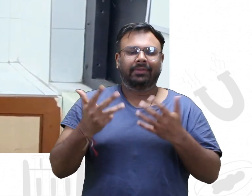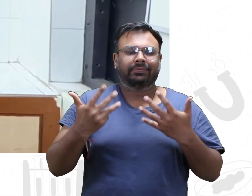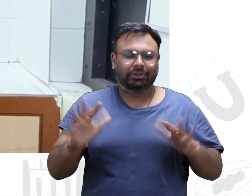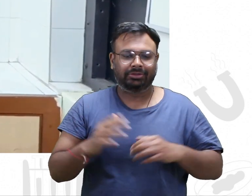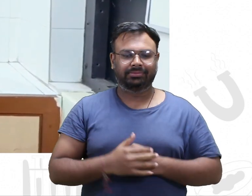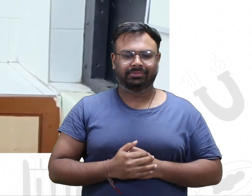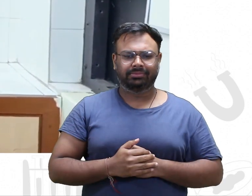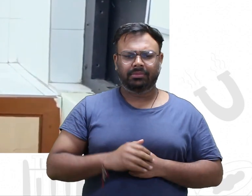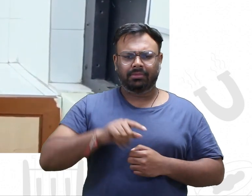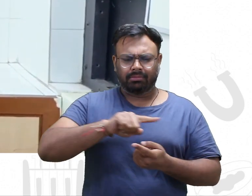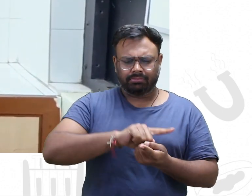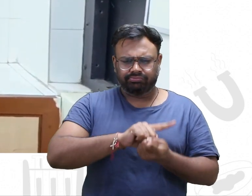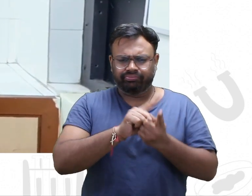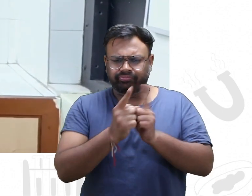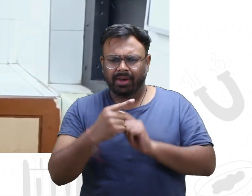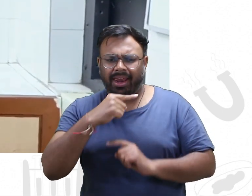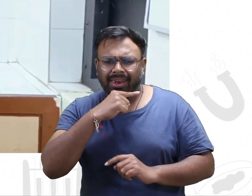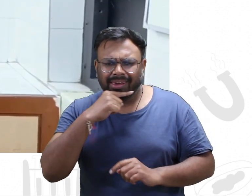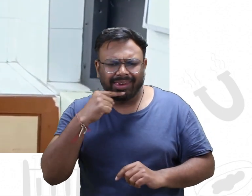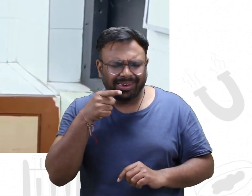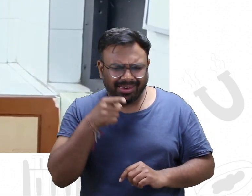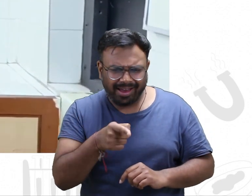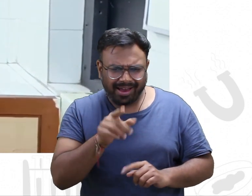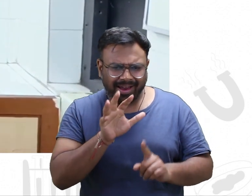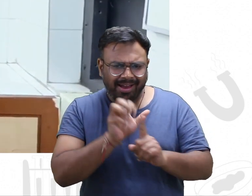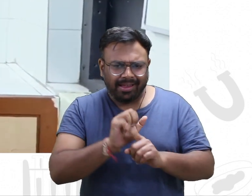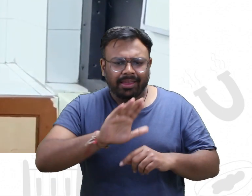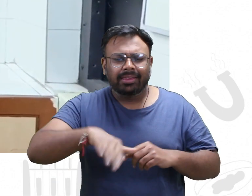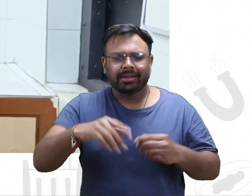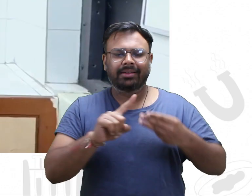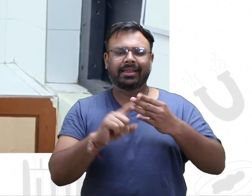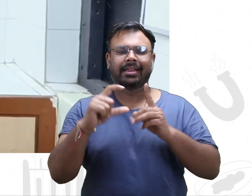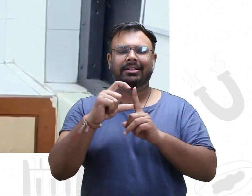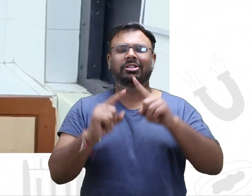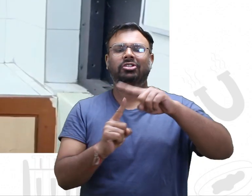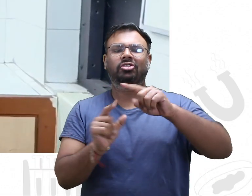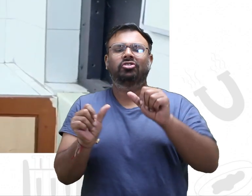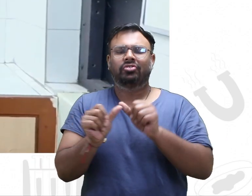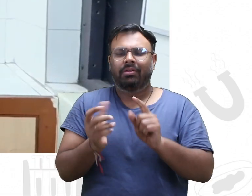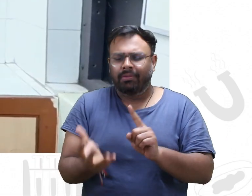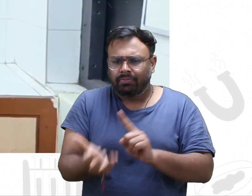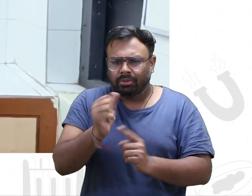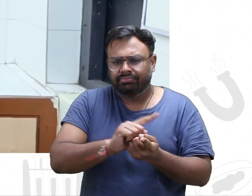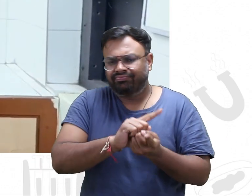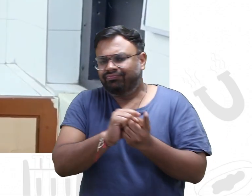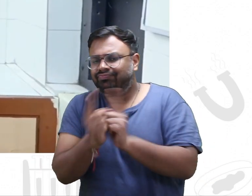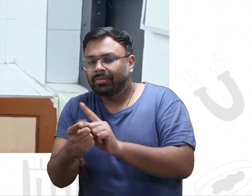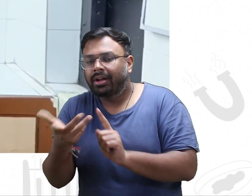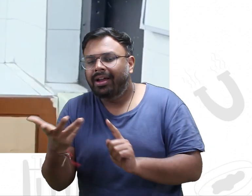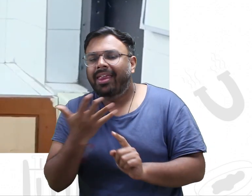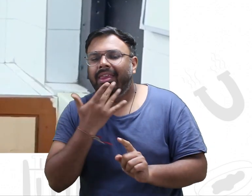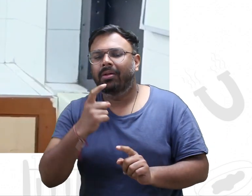buffer is added. Then the solution color changed transparent to red. Then we are titrating